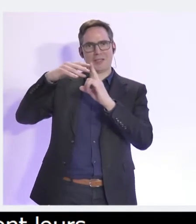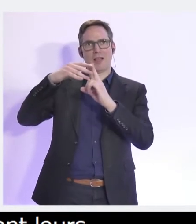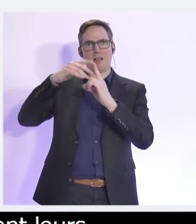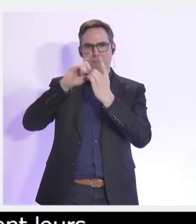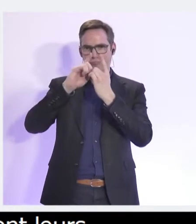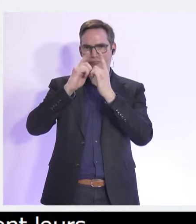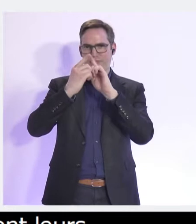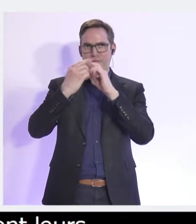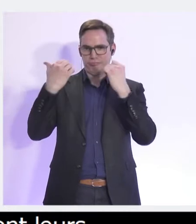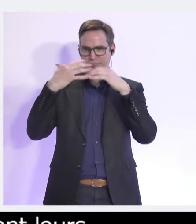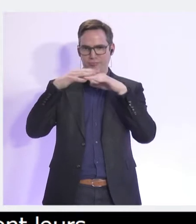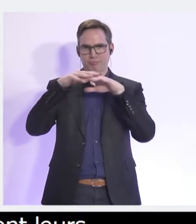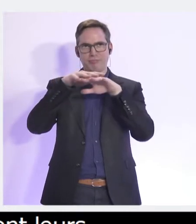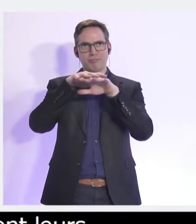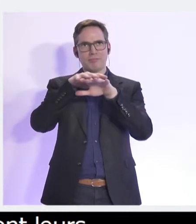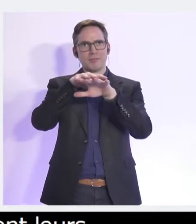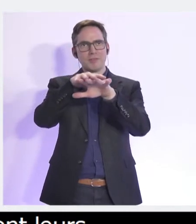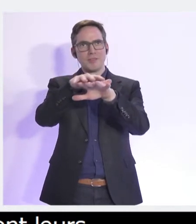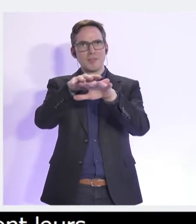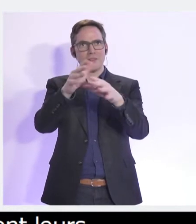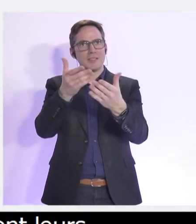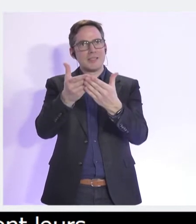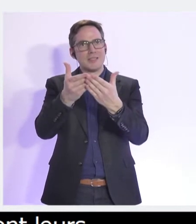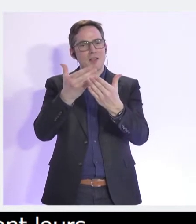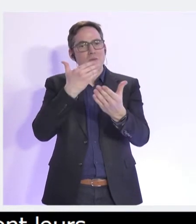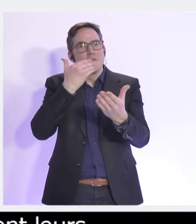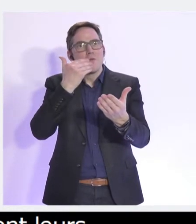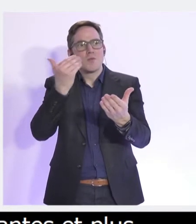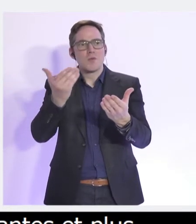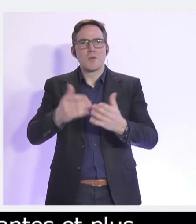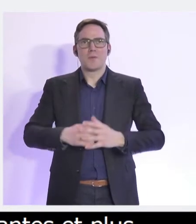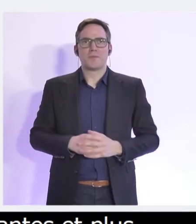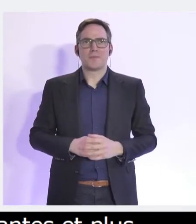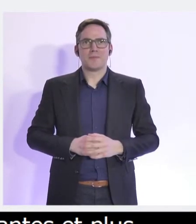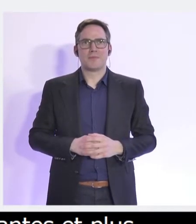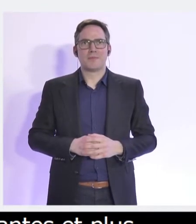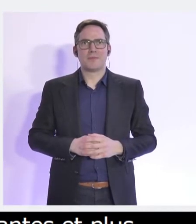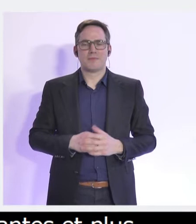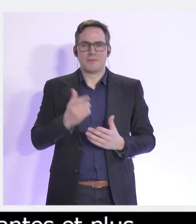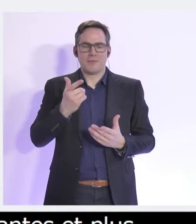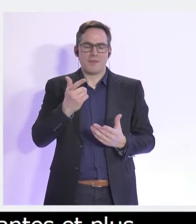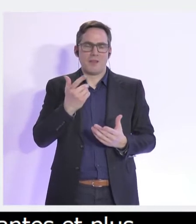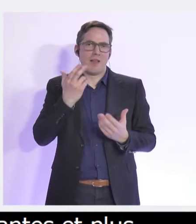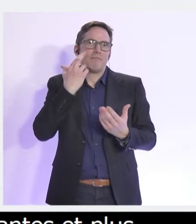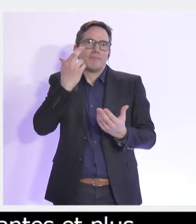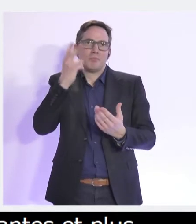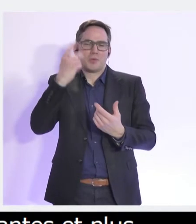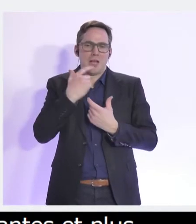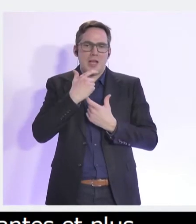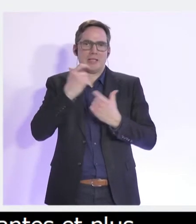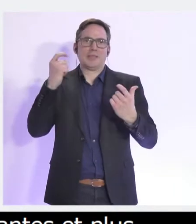our societies also to be not accessible for persons with disabilities. Thank